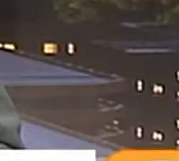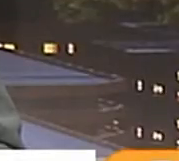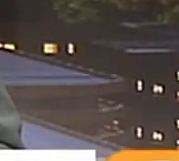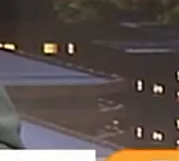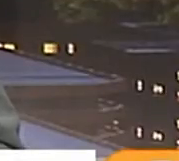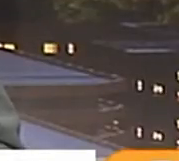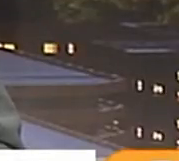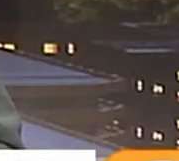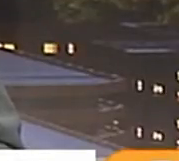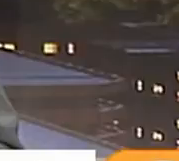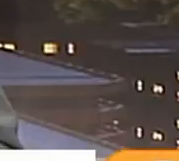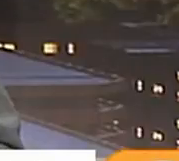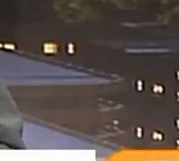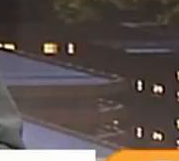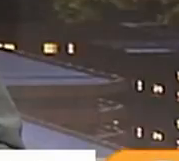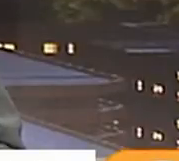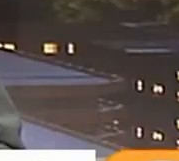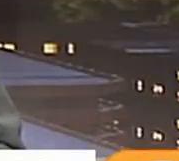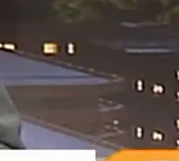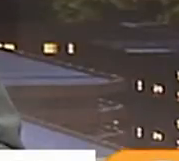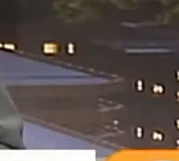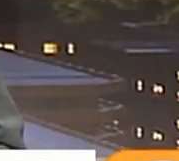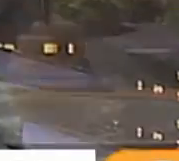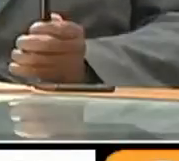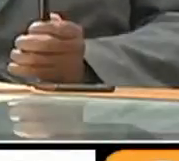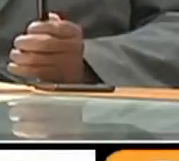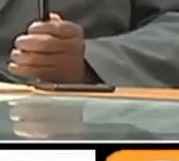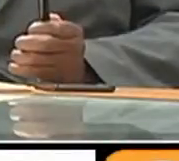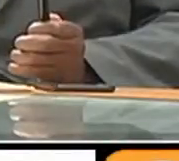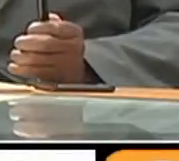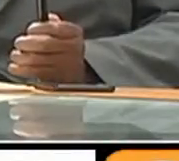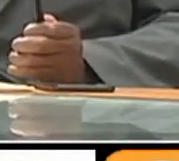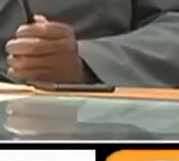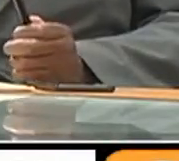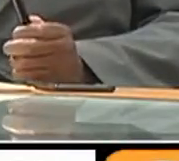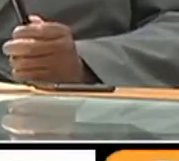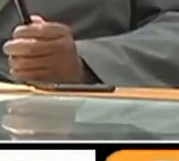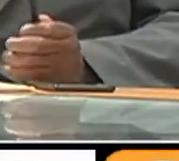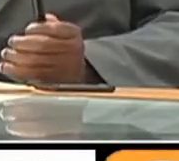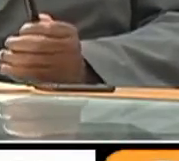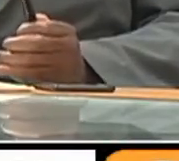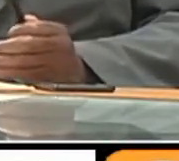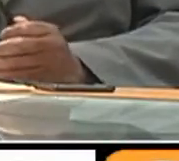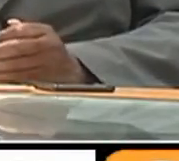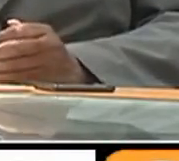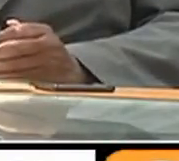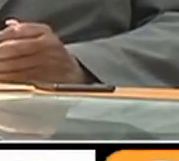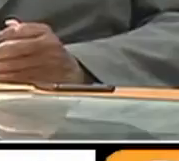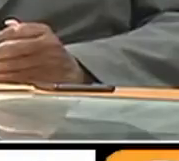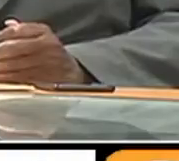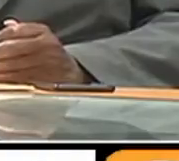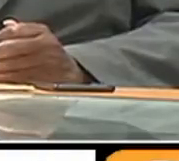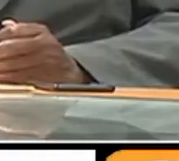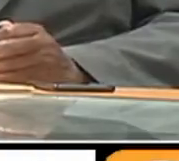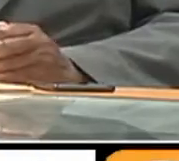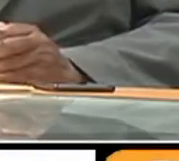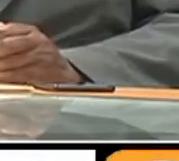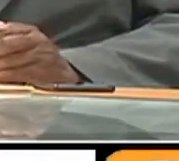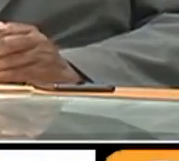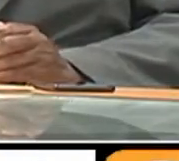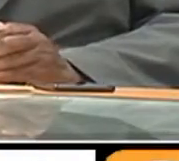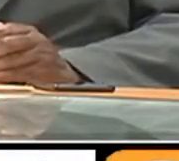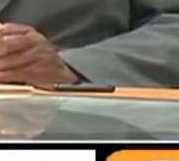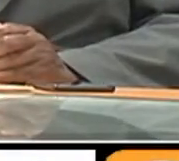Okay? Maybe. Okay. If it is available, take it, because you also end up protecting. Remember, it also lowers transmission. You